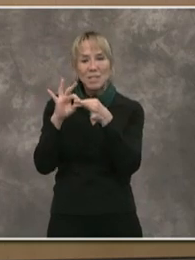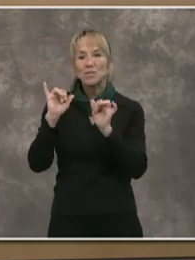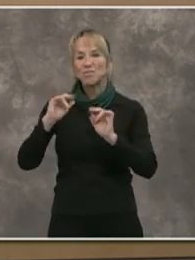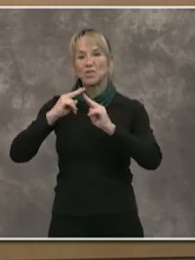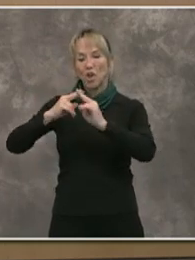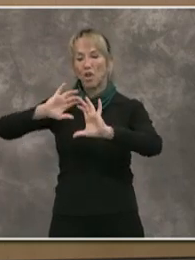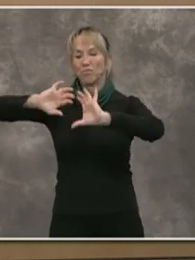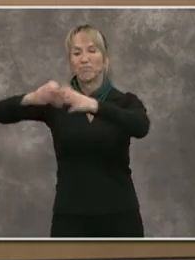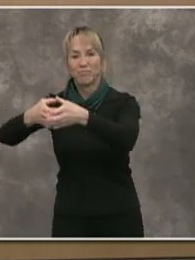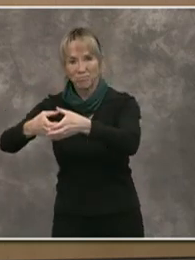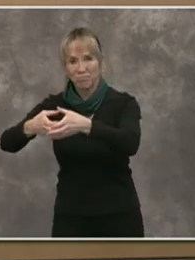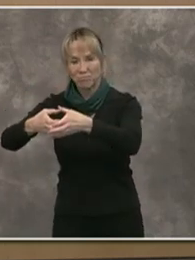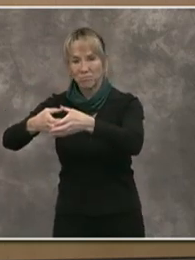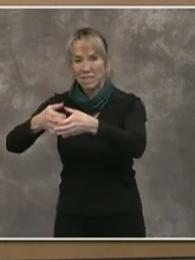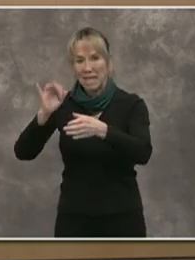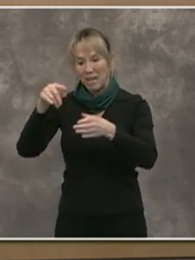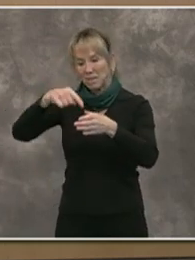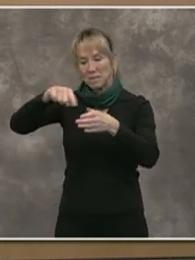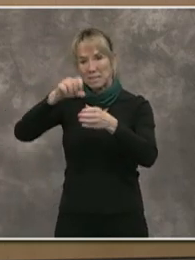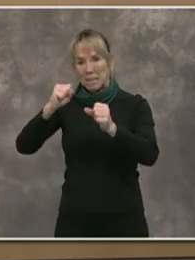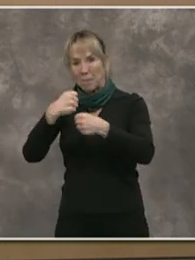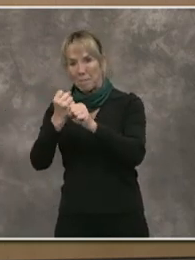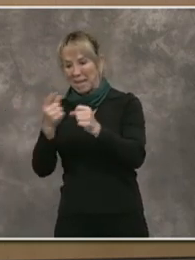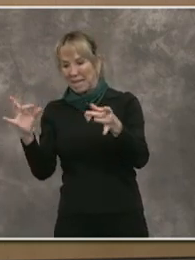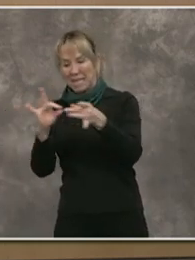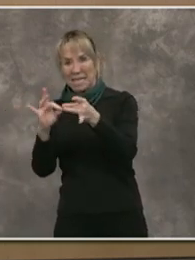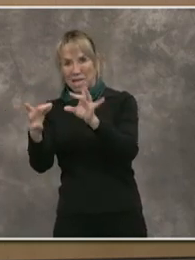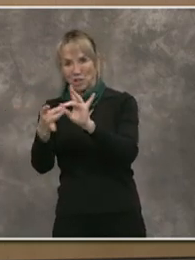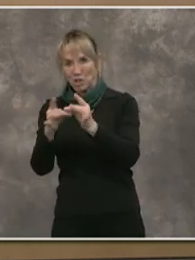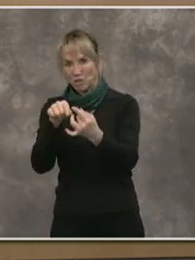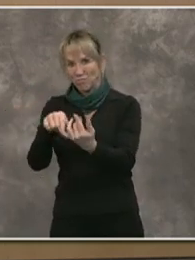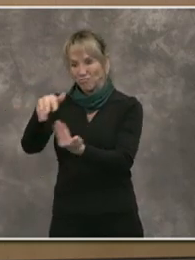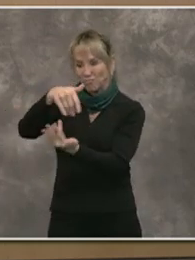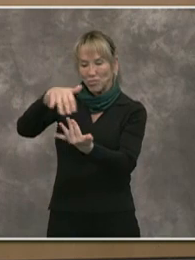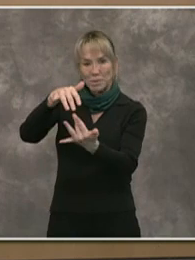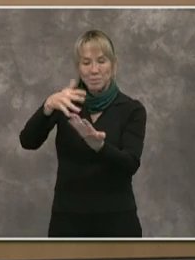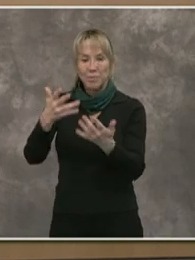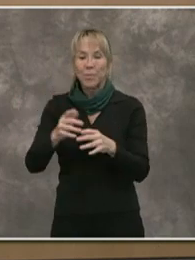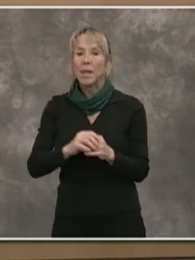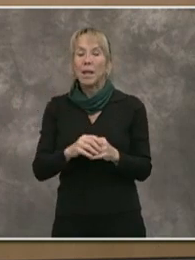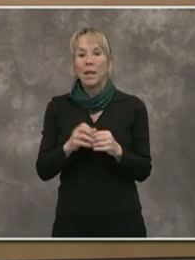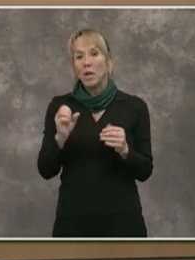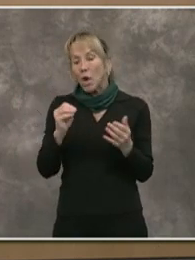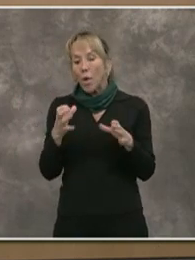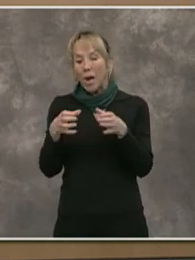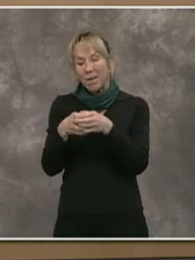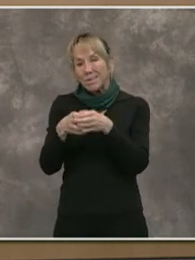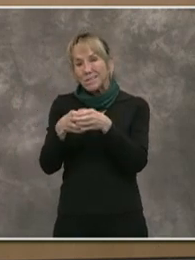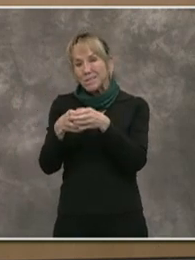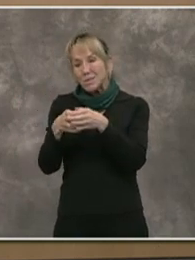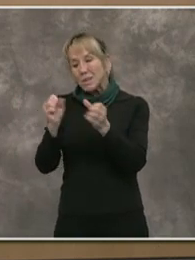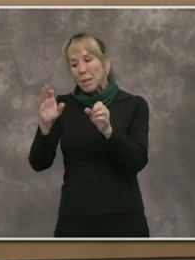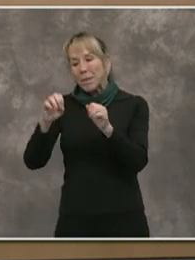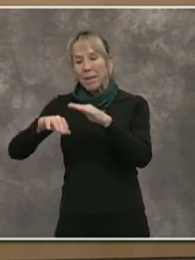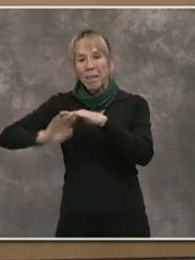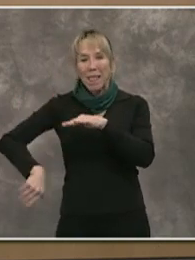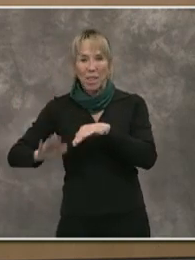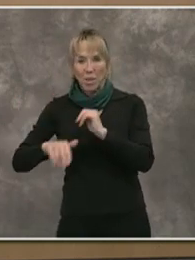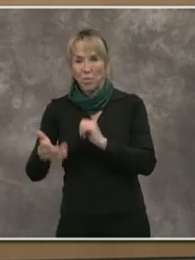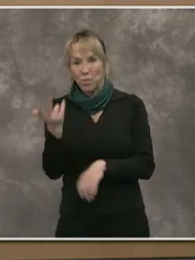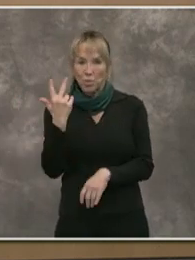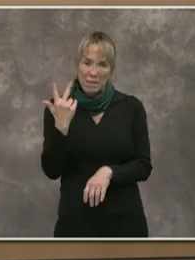previously. So we could consider a cluster being less than the 3 outbreak